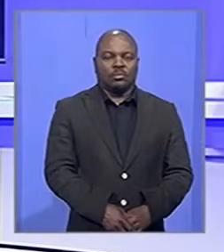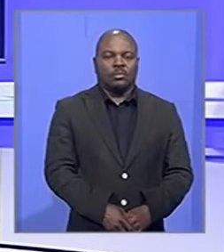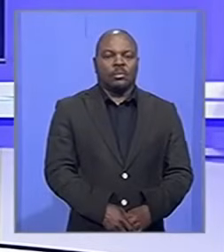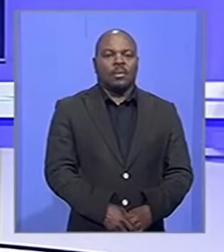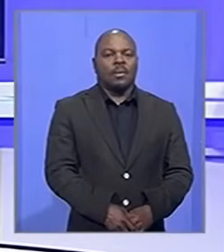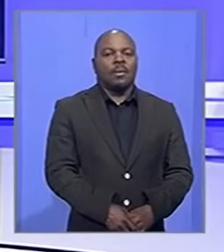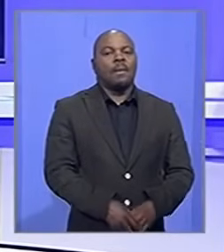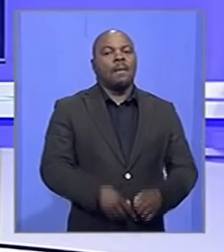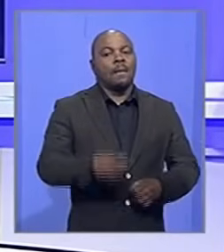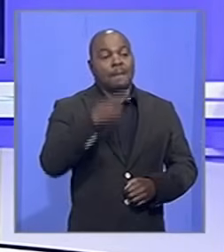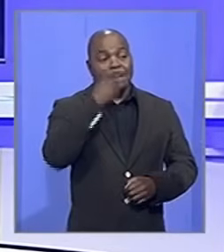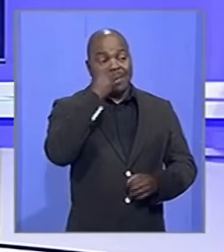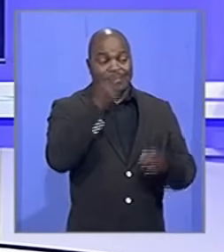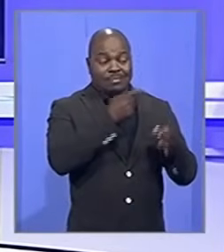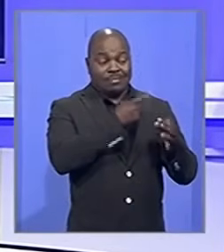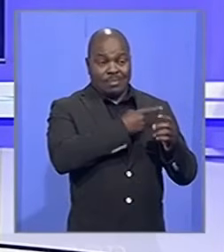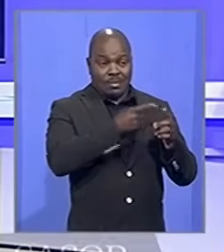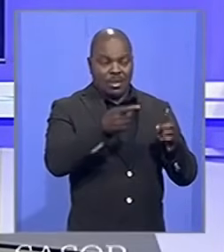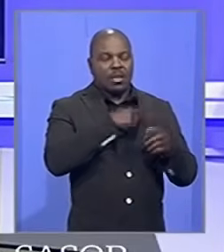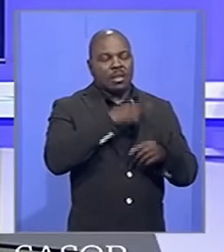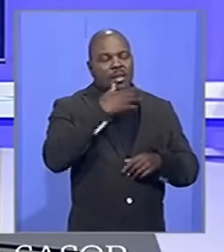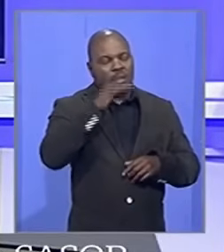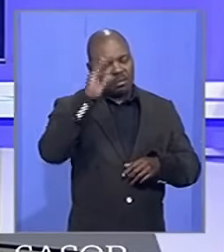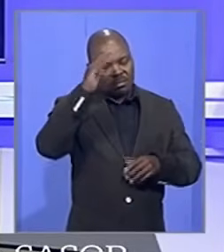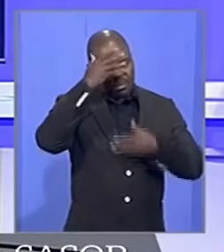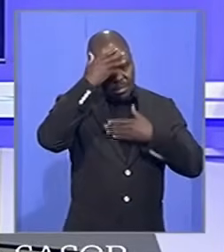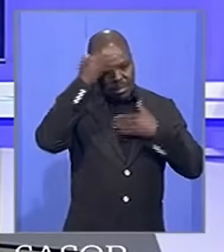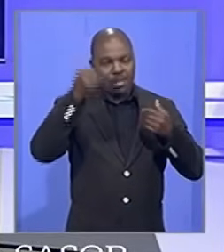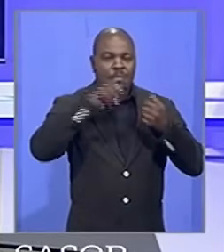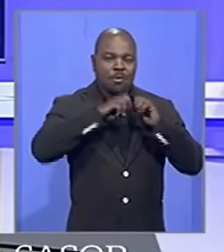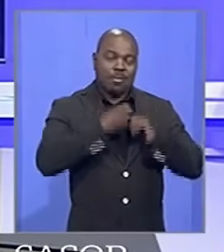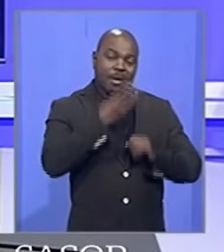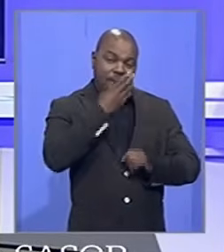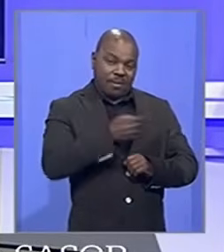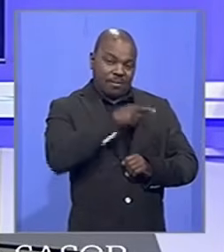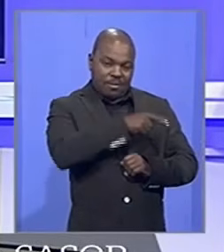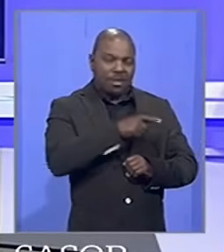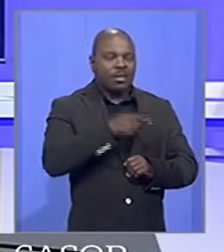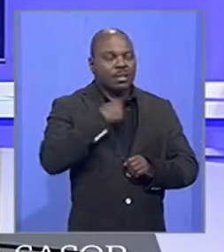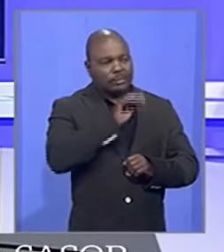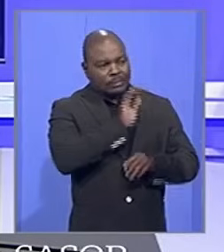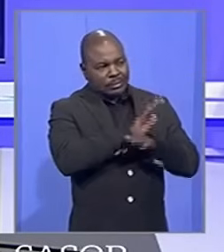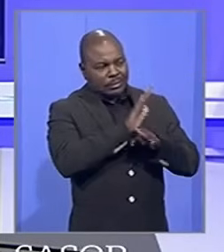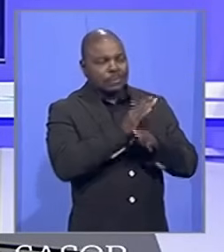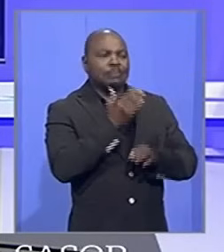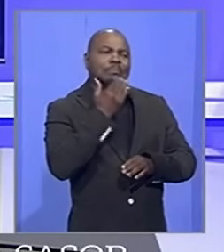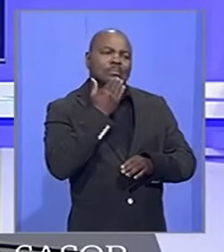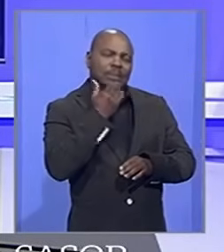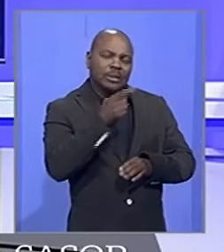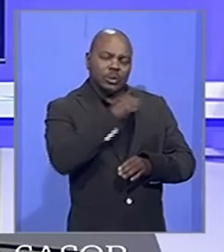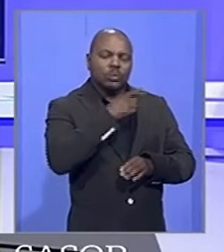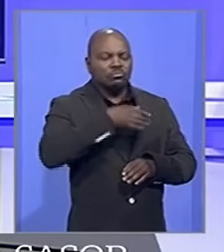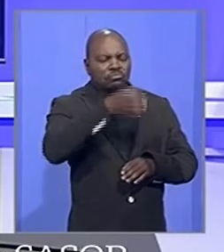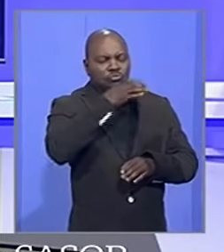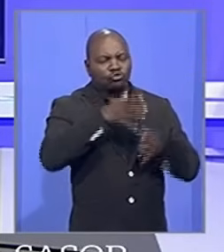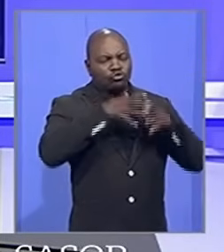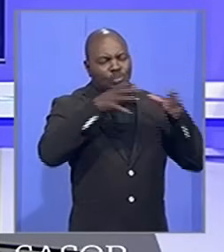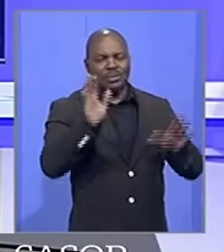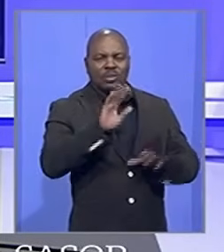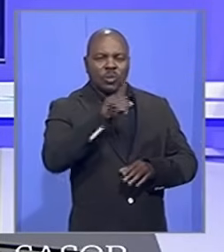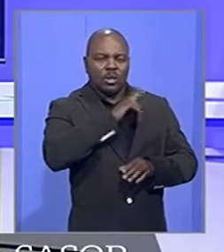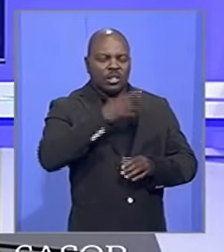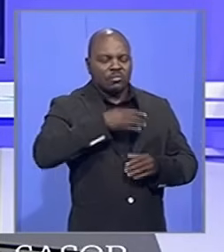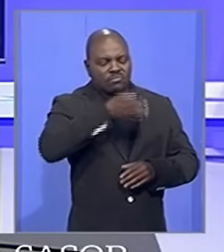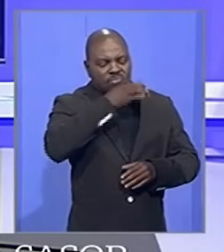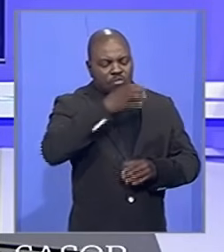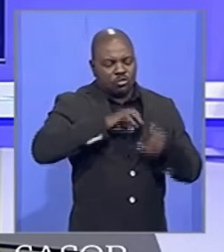Banna ba go tlhomamisitsweng gore ba na le malwetse a tlhaloganyo ba gakolotswe go se nwe tagi phetelela e le go leka go